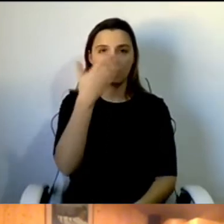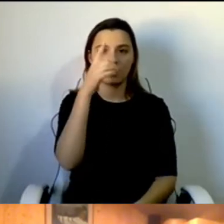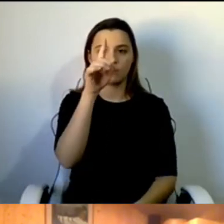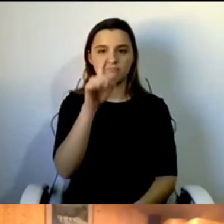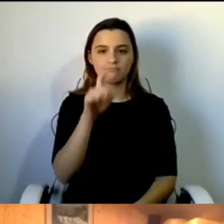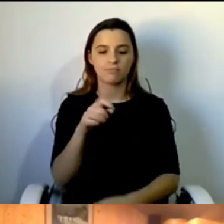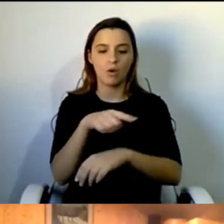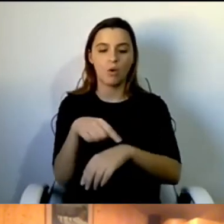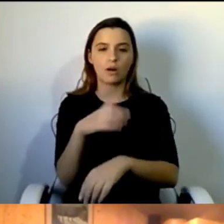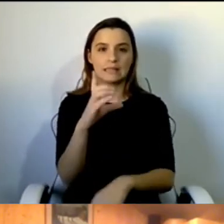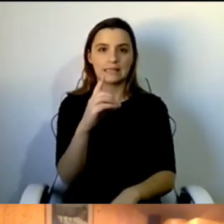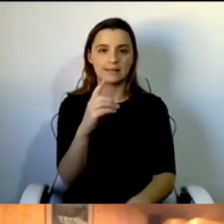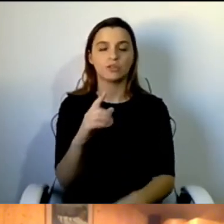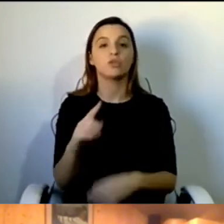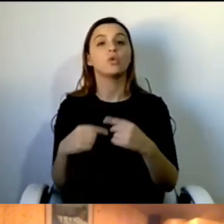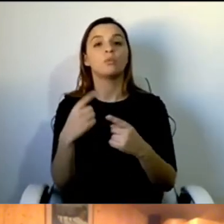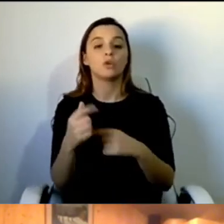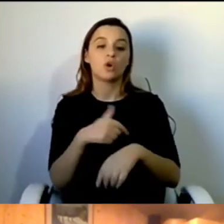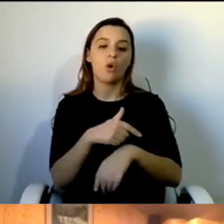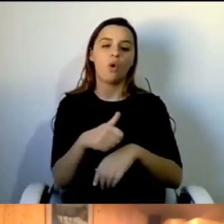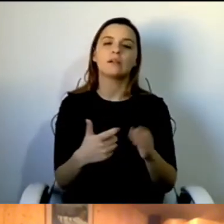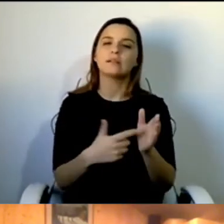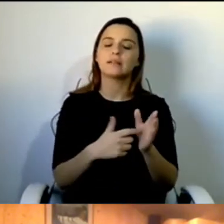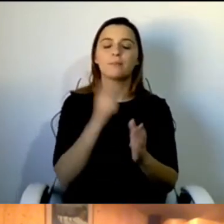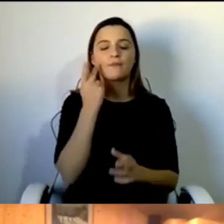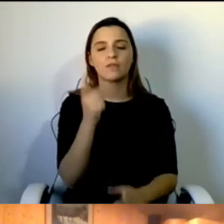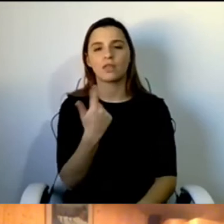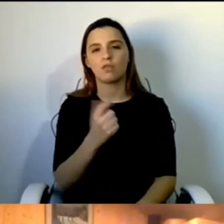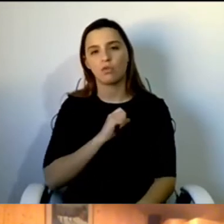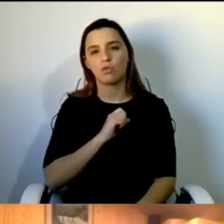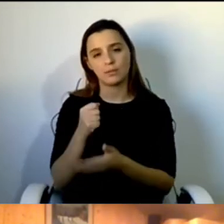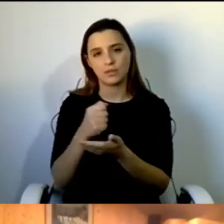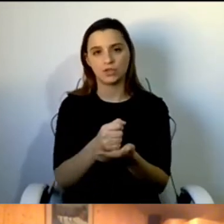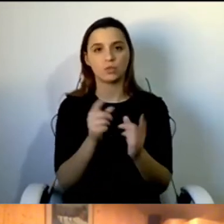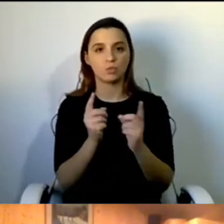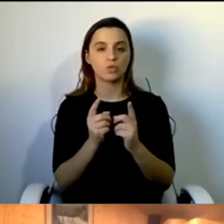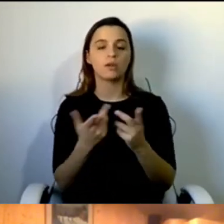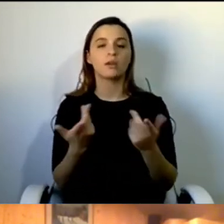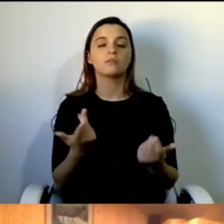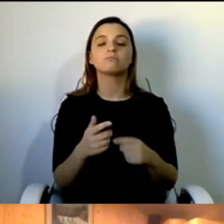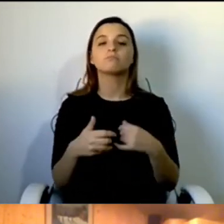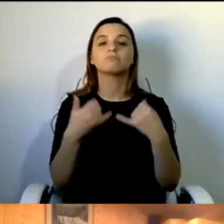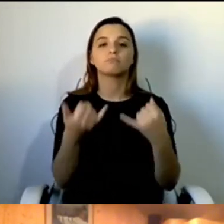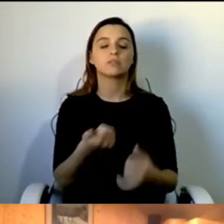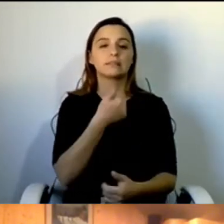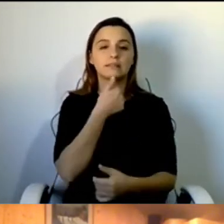for your life, for your personal assistance, you then will decide to either